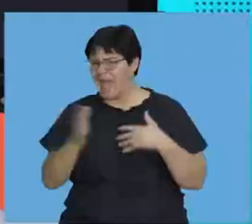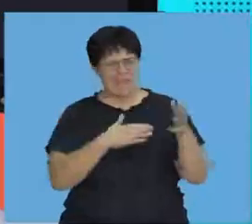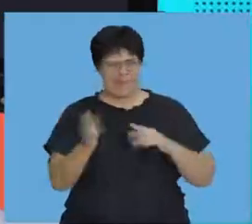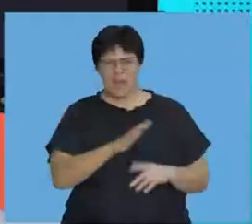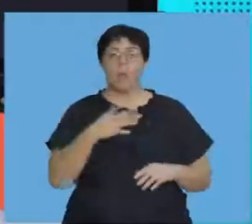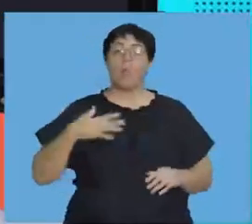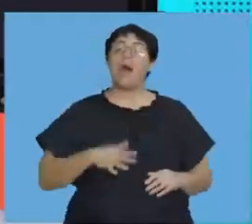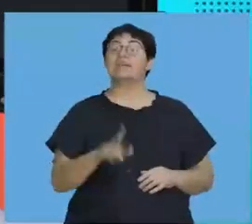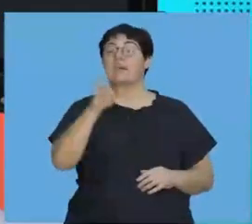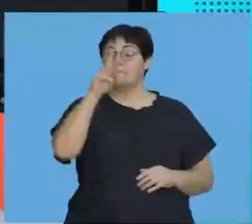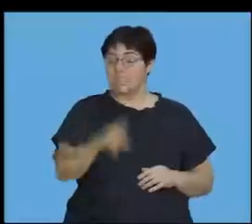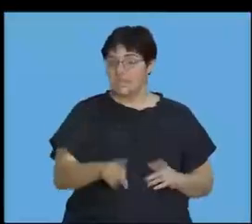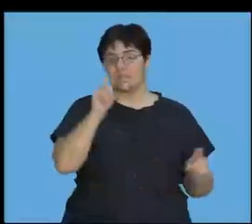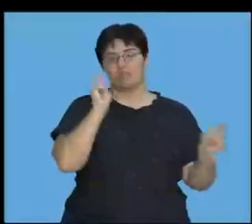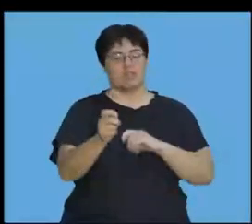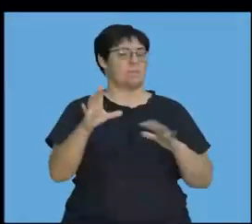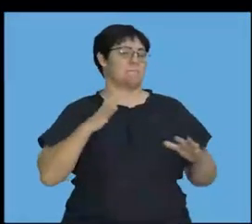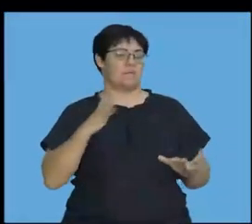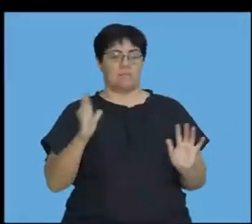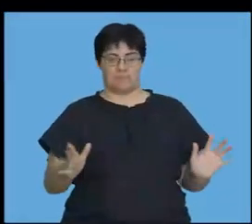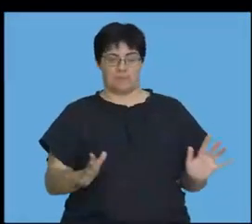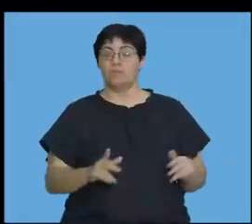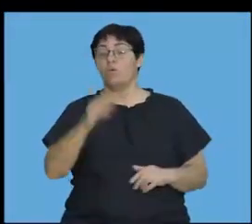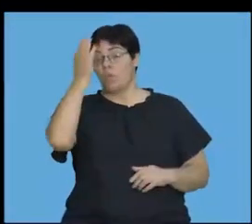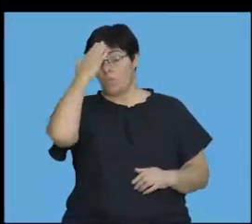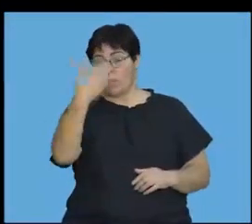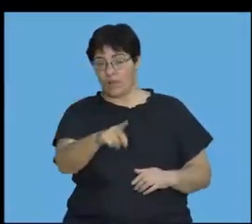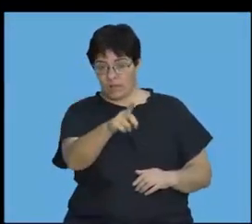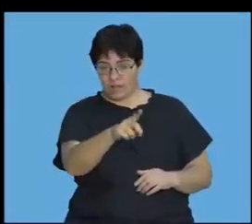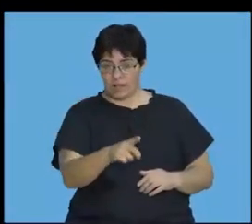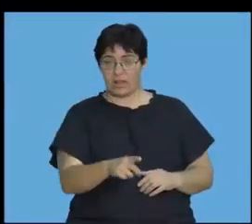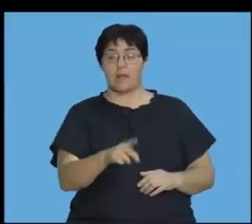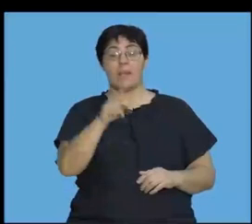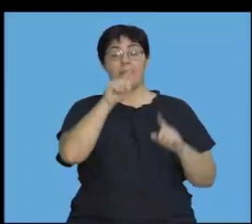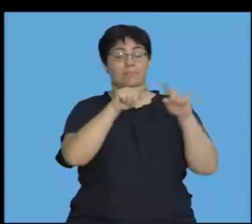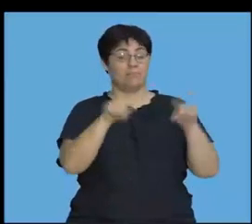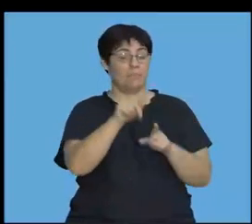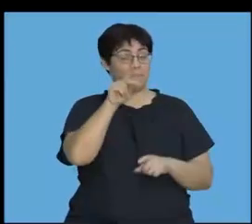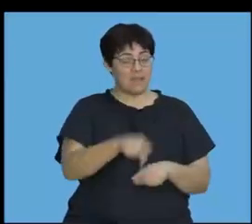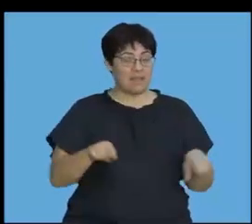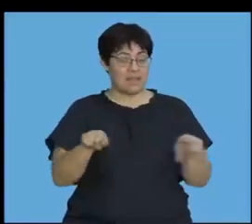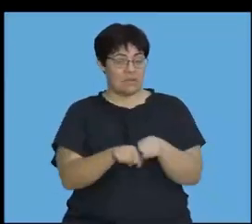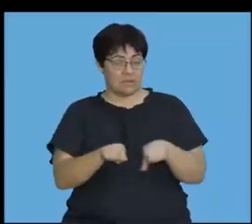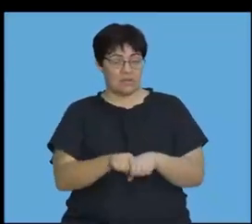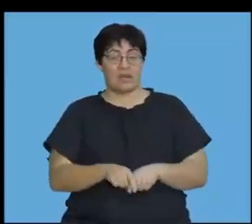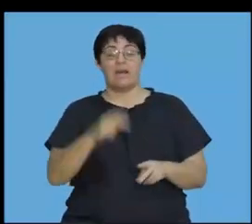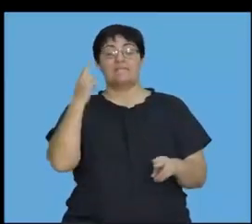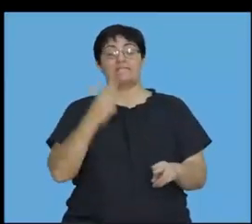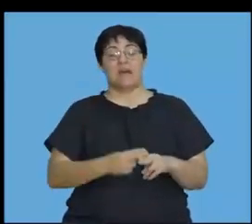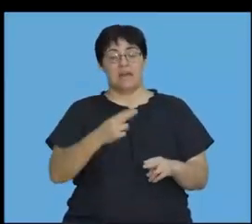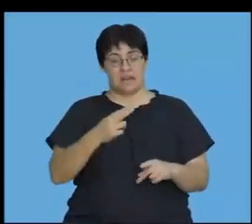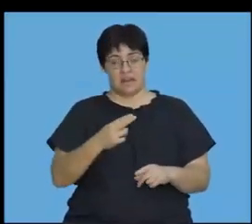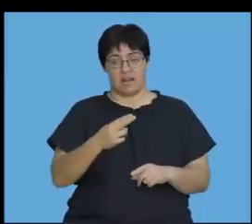those, they want change in momentum. So we know change in momentum would be final